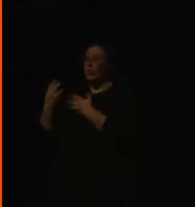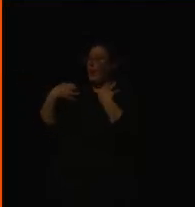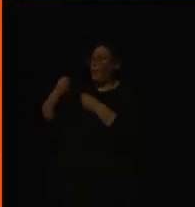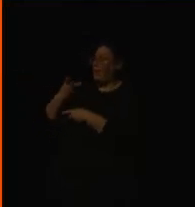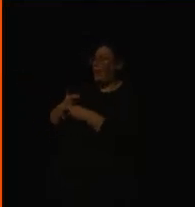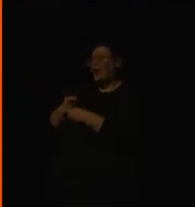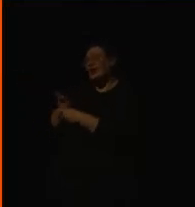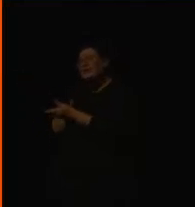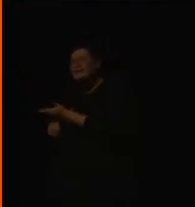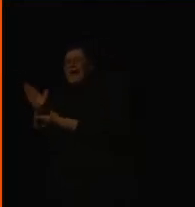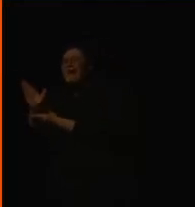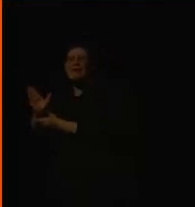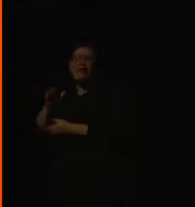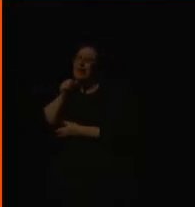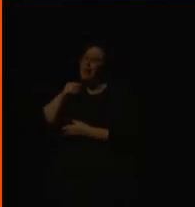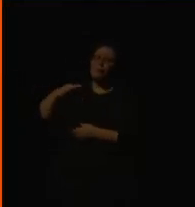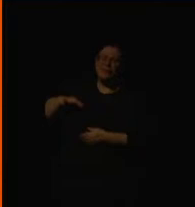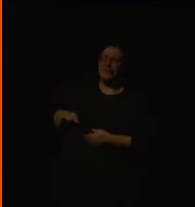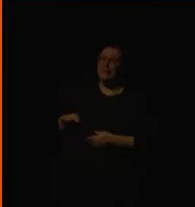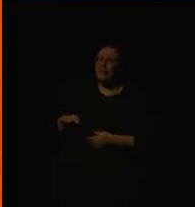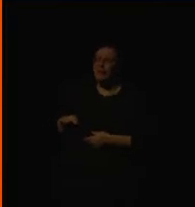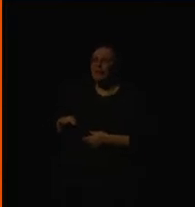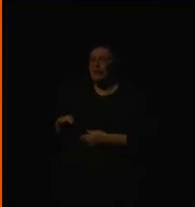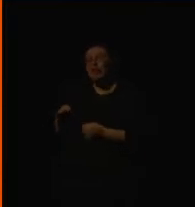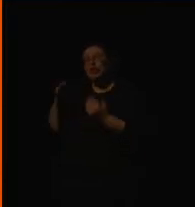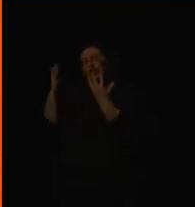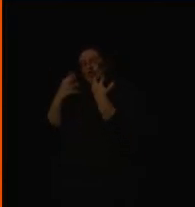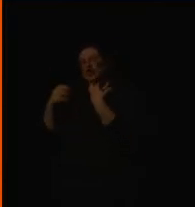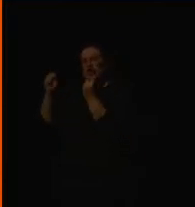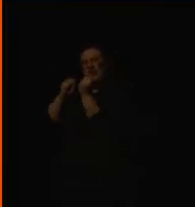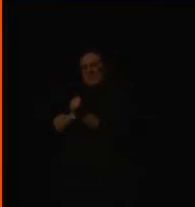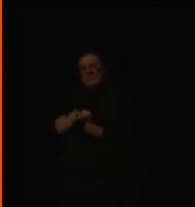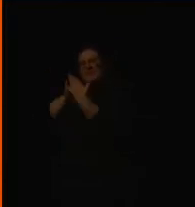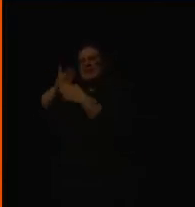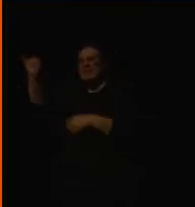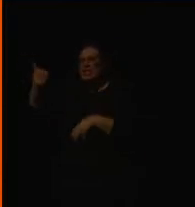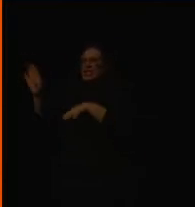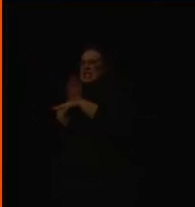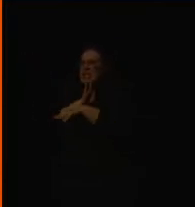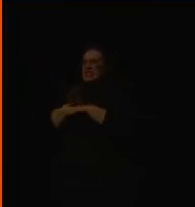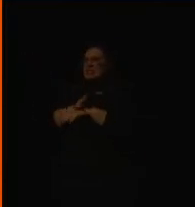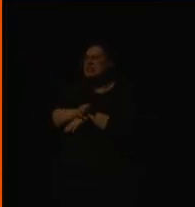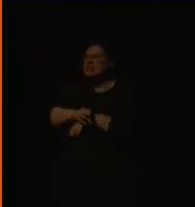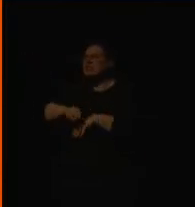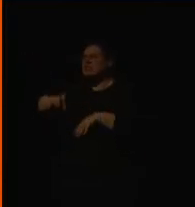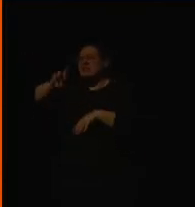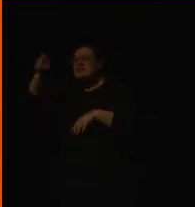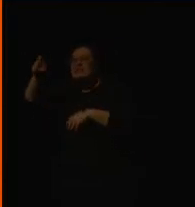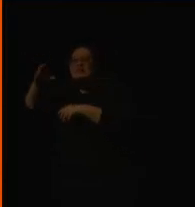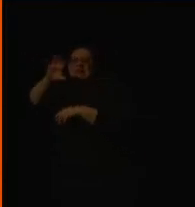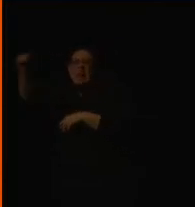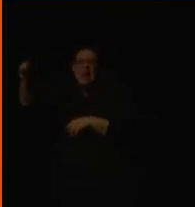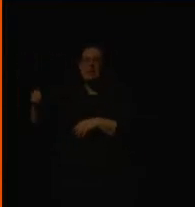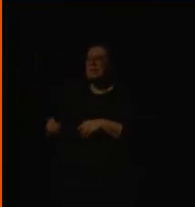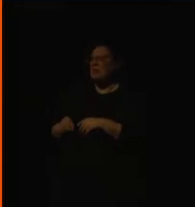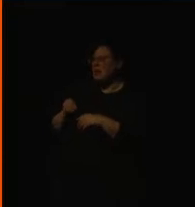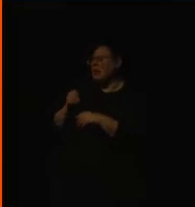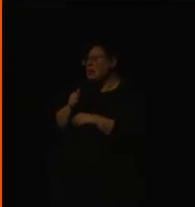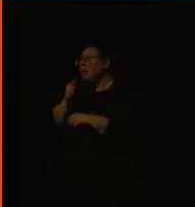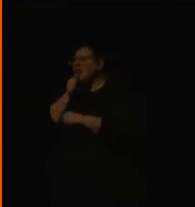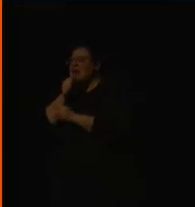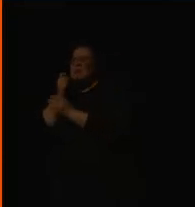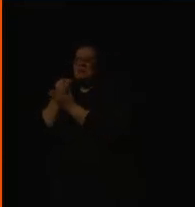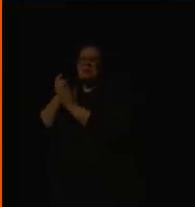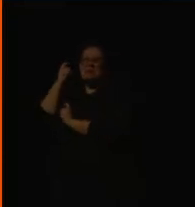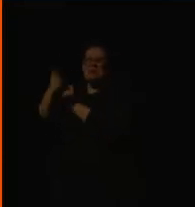not a privilege. It took courage to take on the insurance industry, pharma, and dark money to defend patients' rights